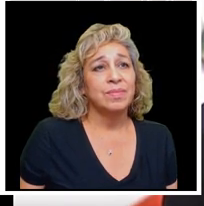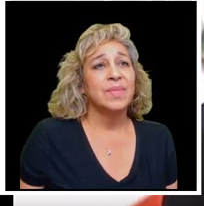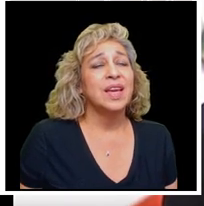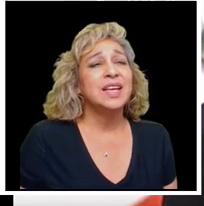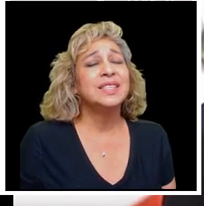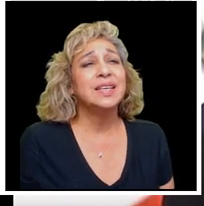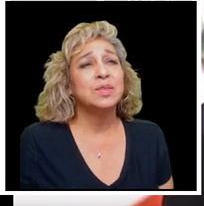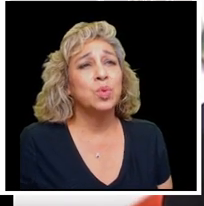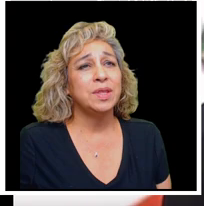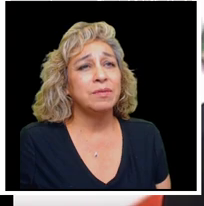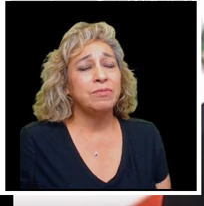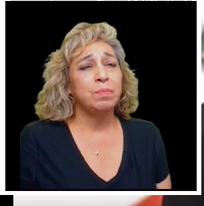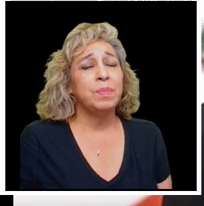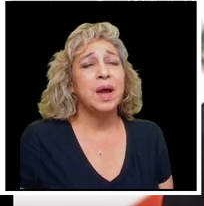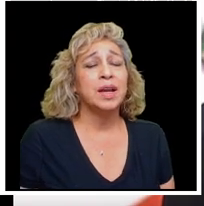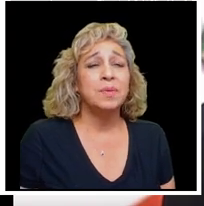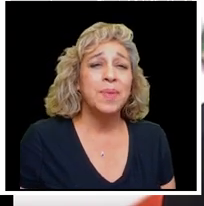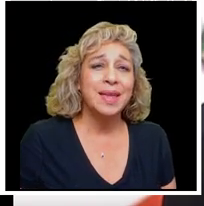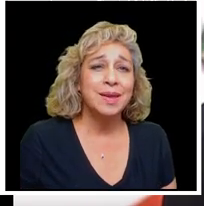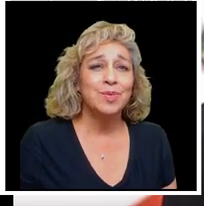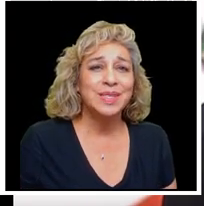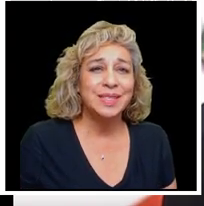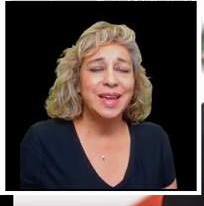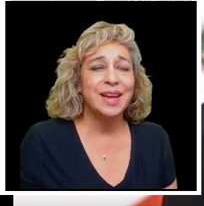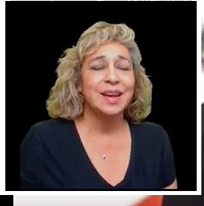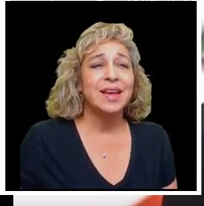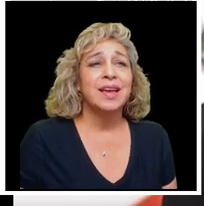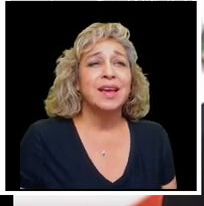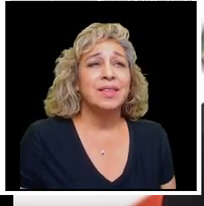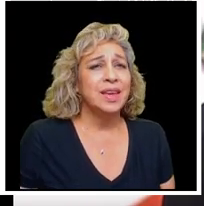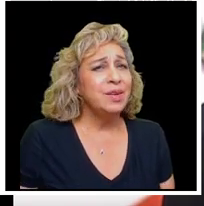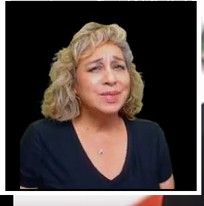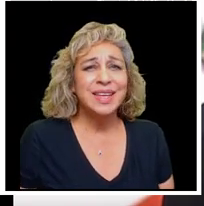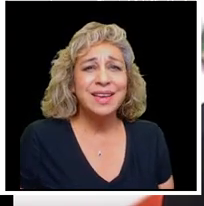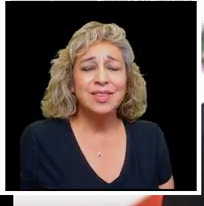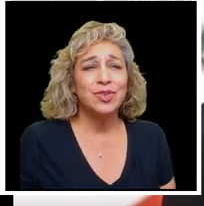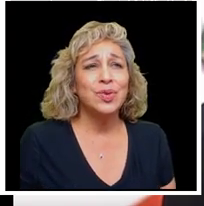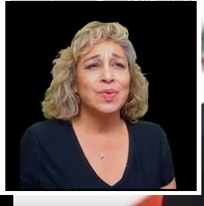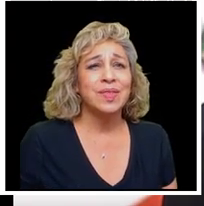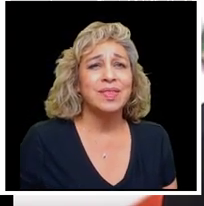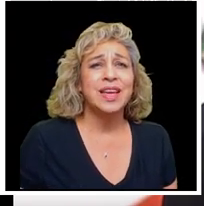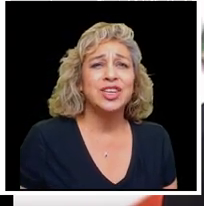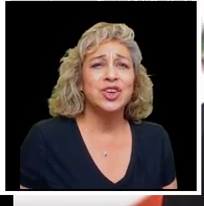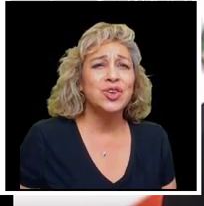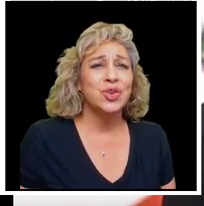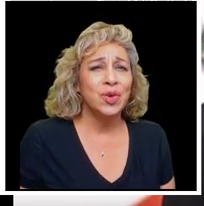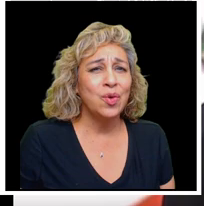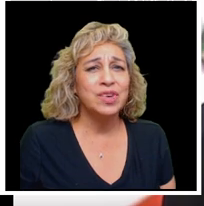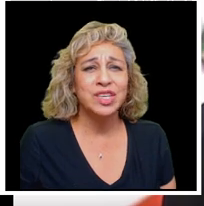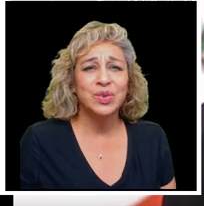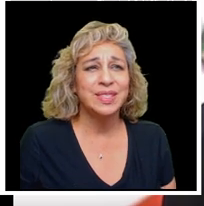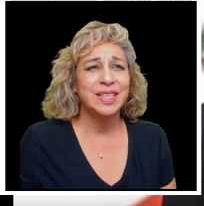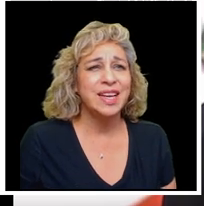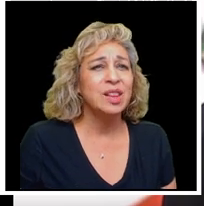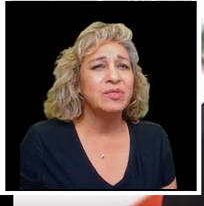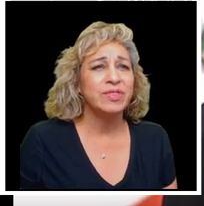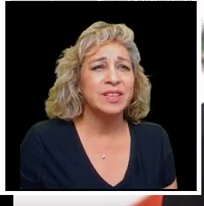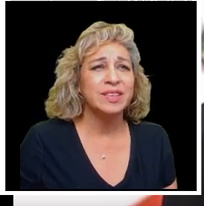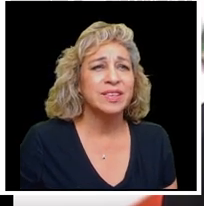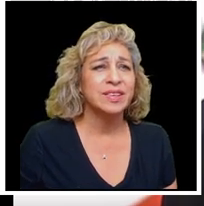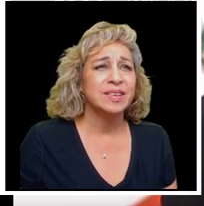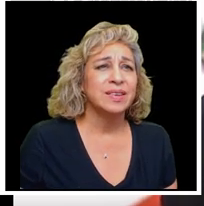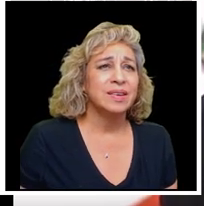he says what the companion was saying he was seeing the truth they turned over to us in